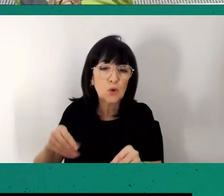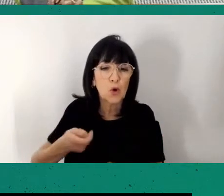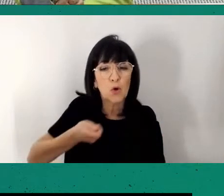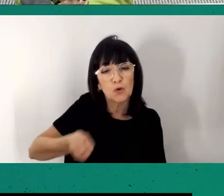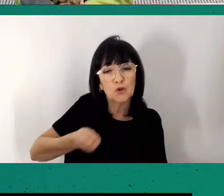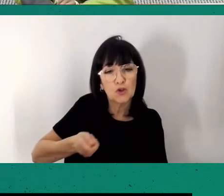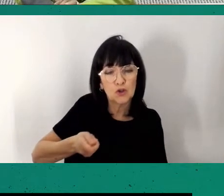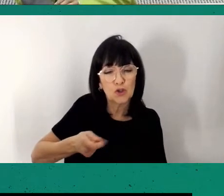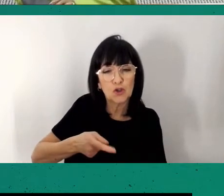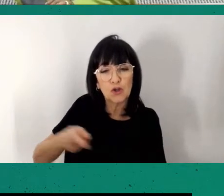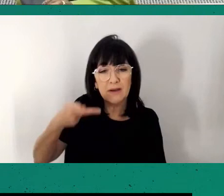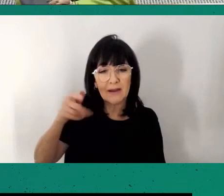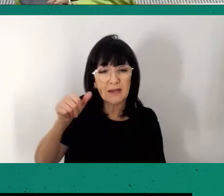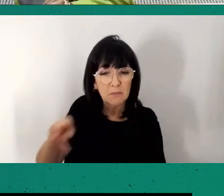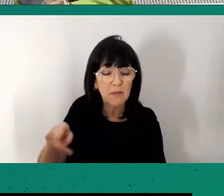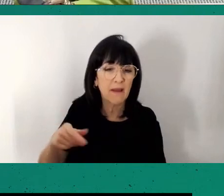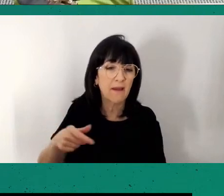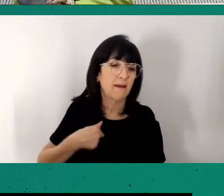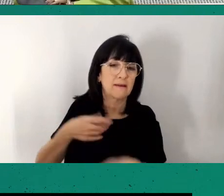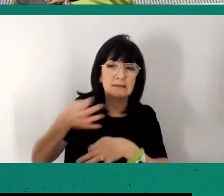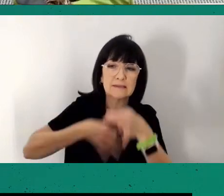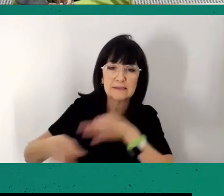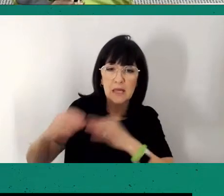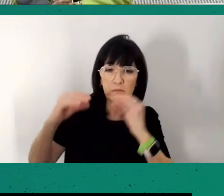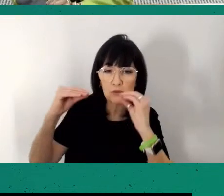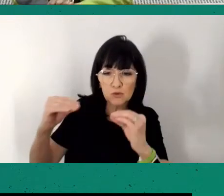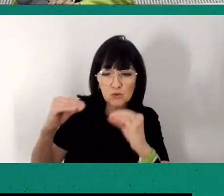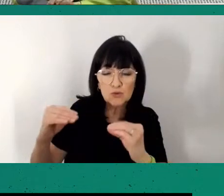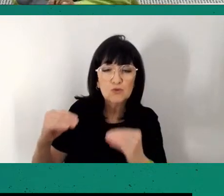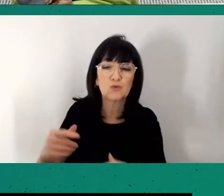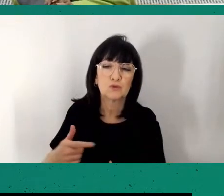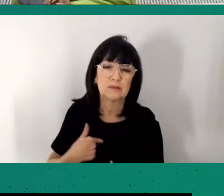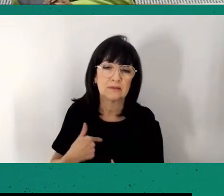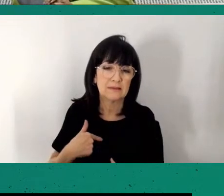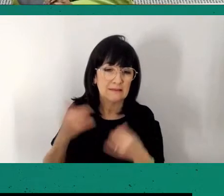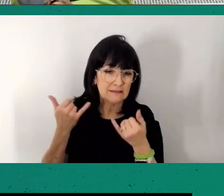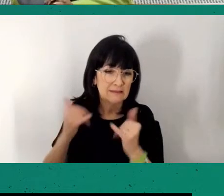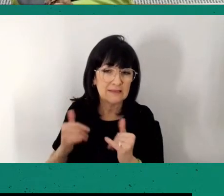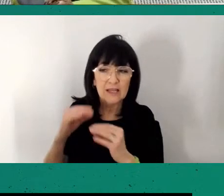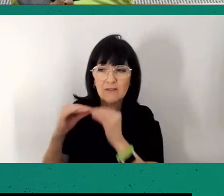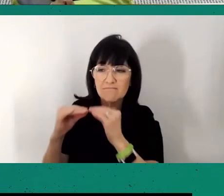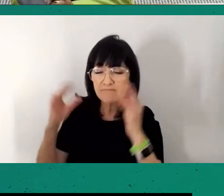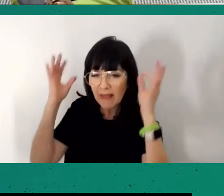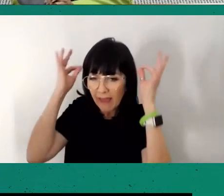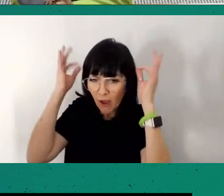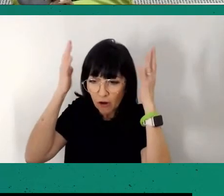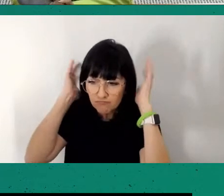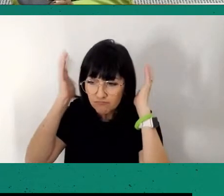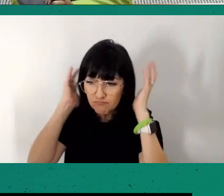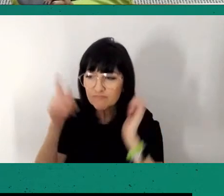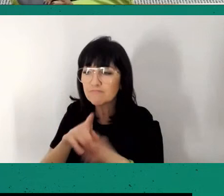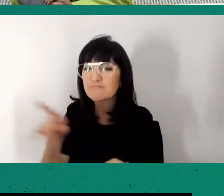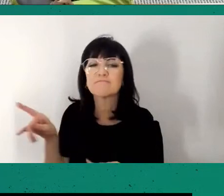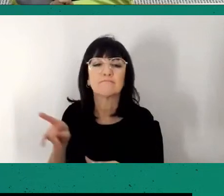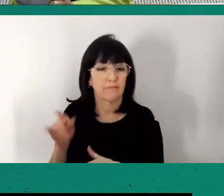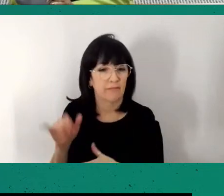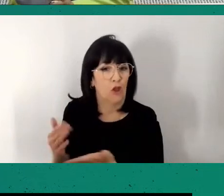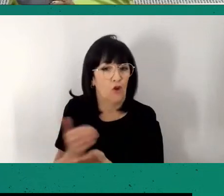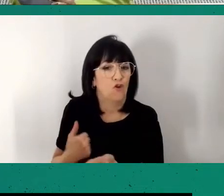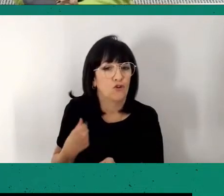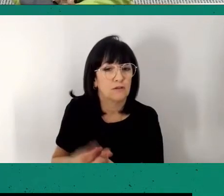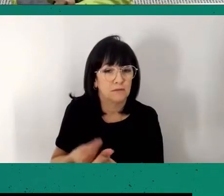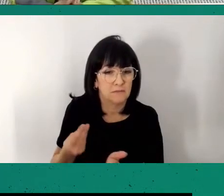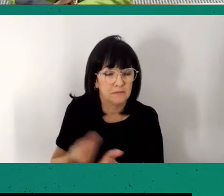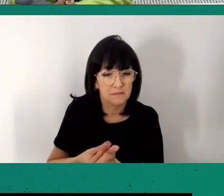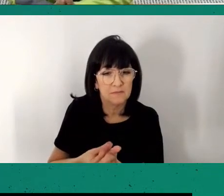and made some money that way, did hair and so forth. In 1950, William C.